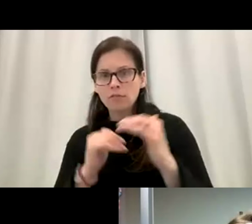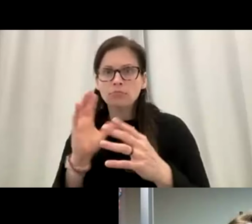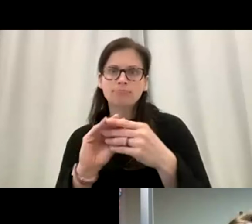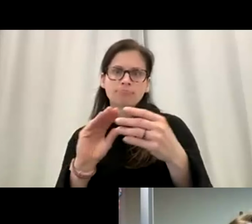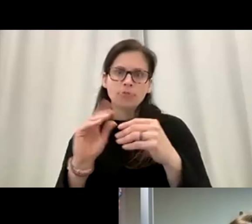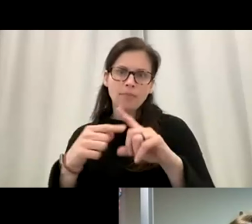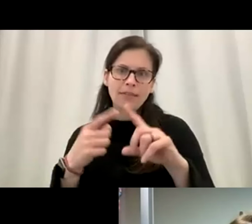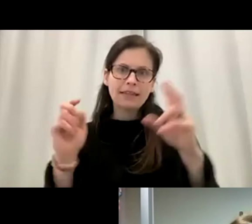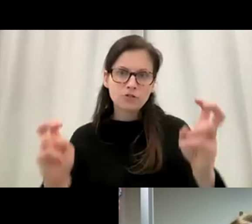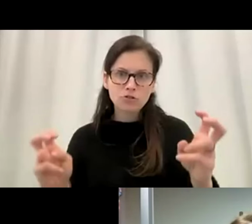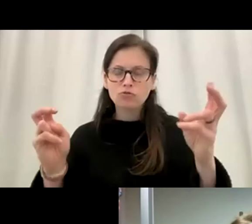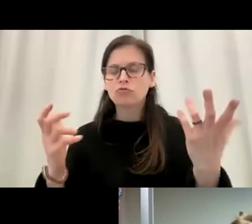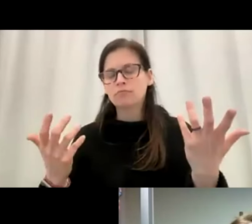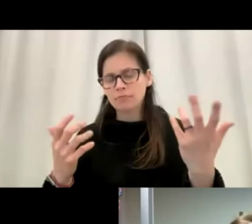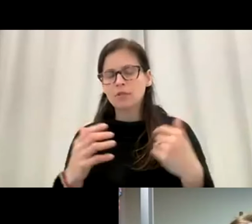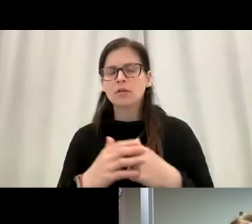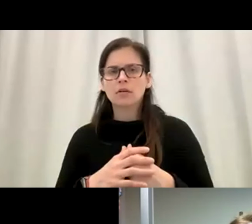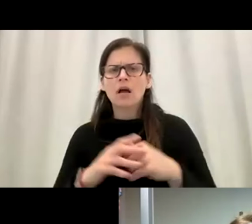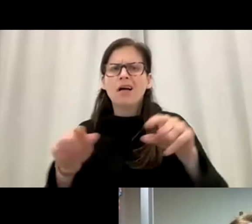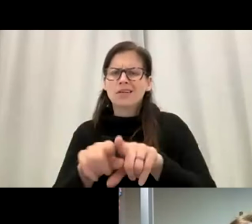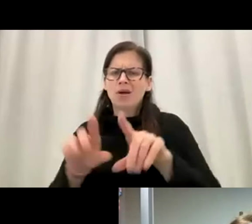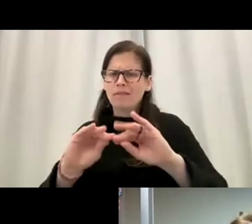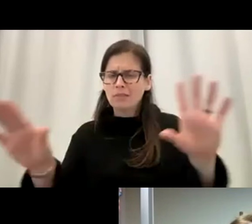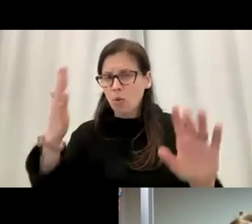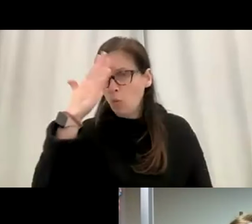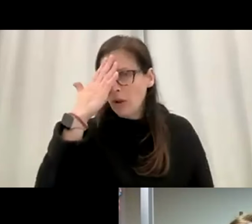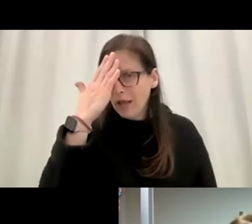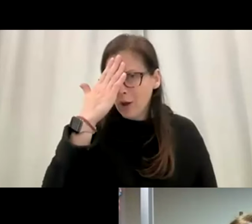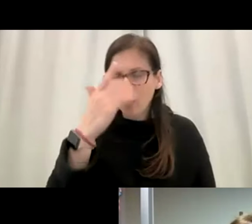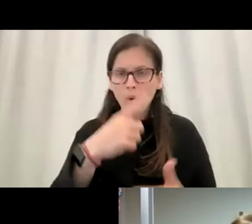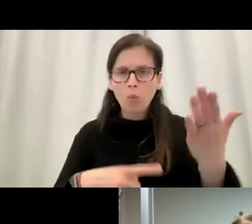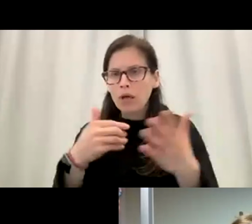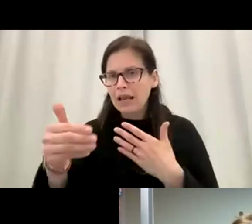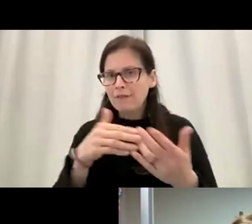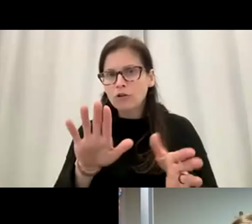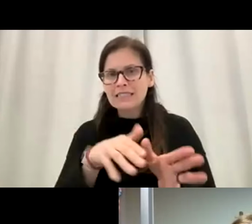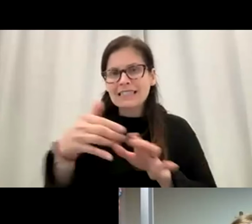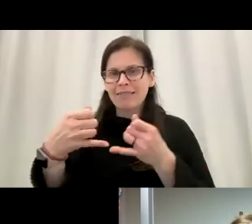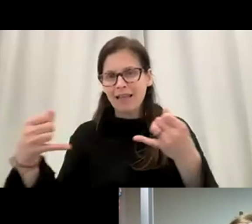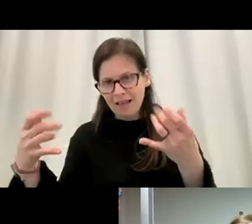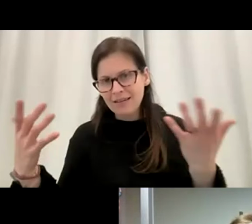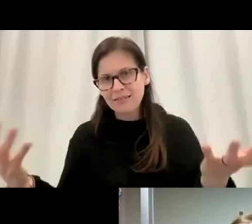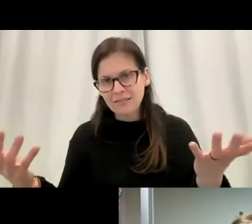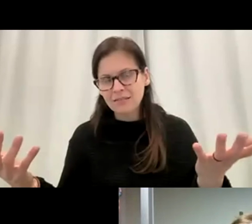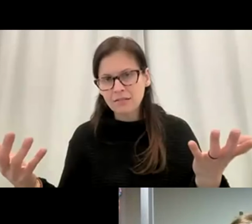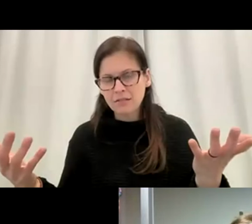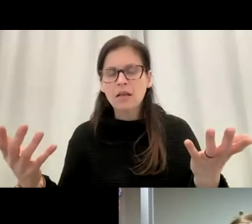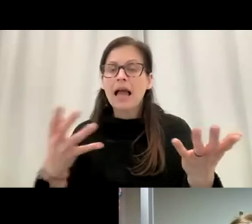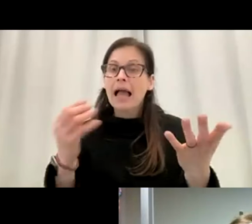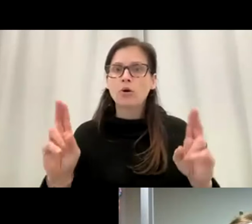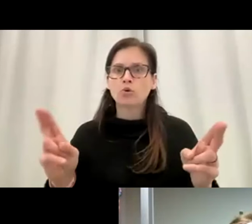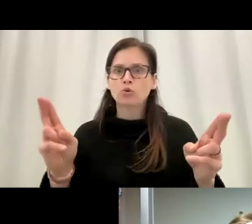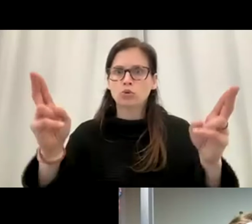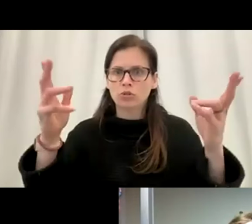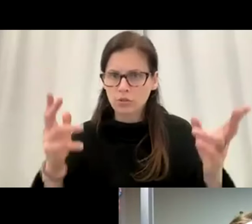right? So taking the time to do that, being obviously aware of whatever the deadline is that's looming, and the urgency,